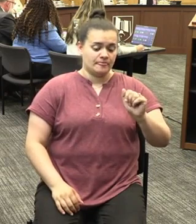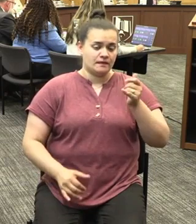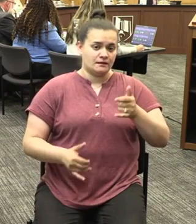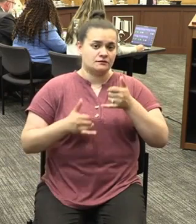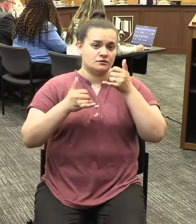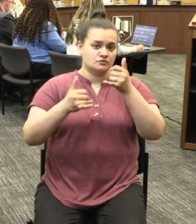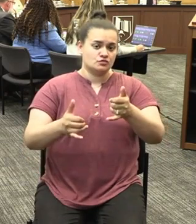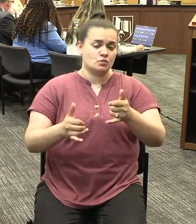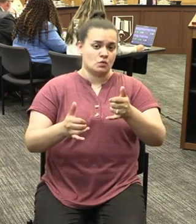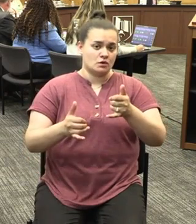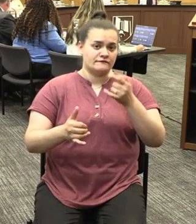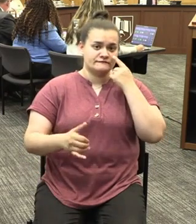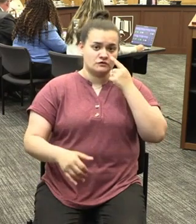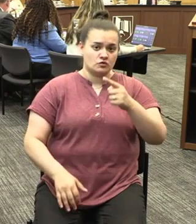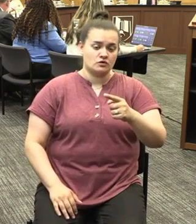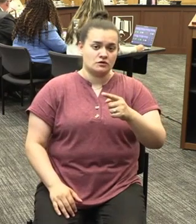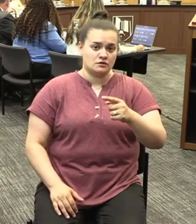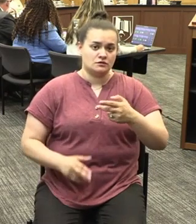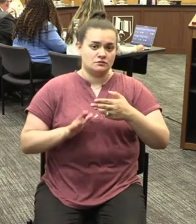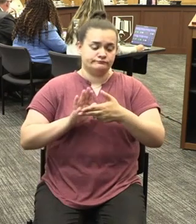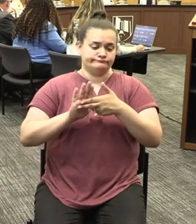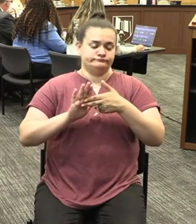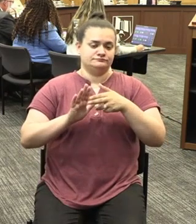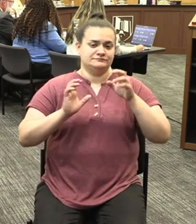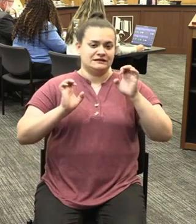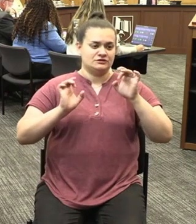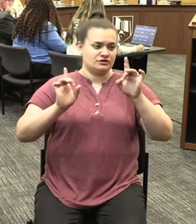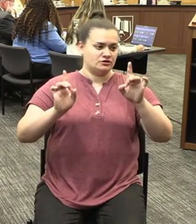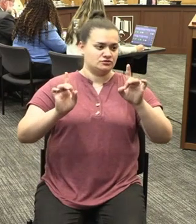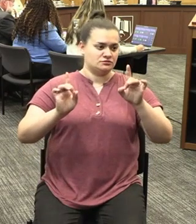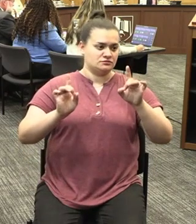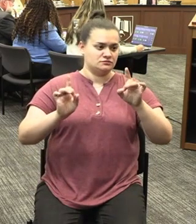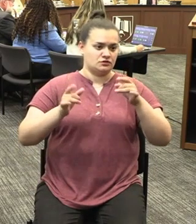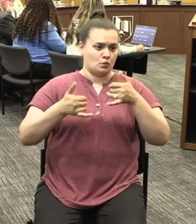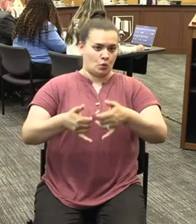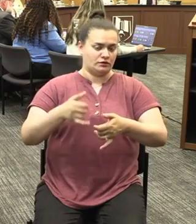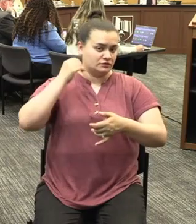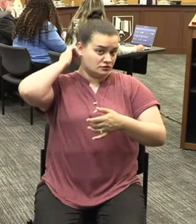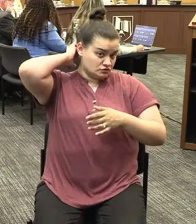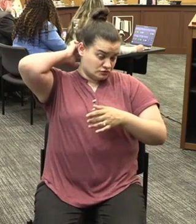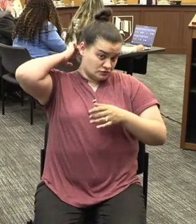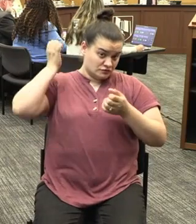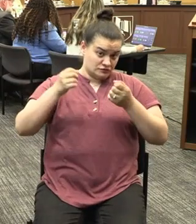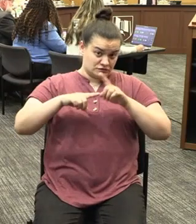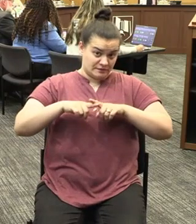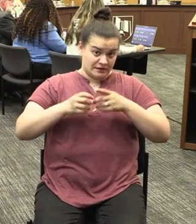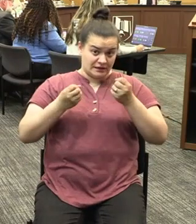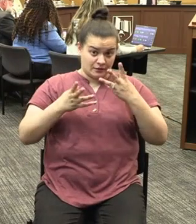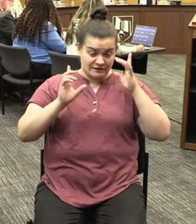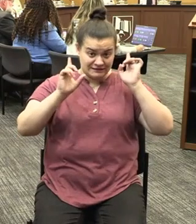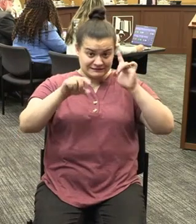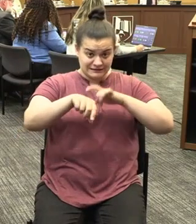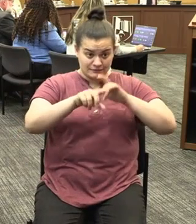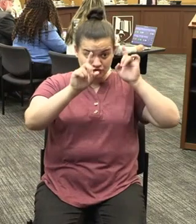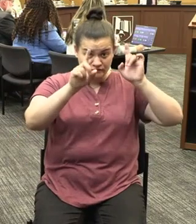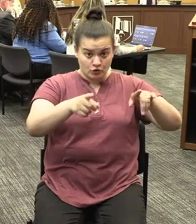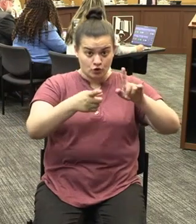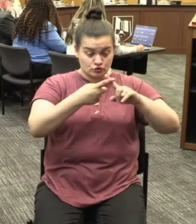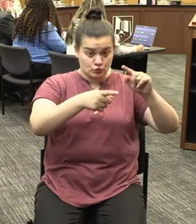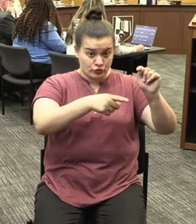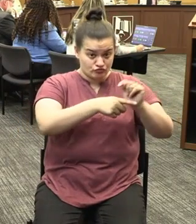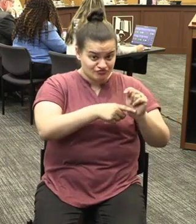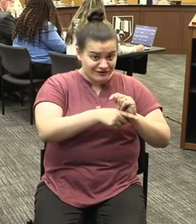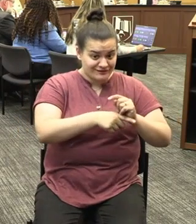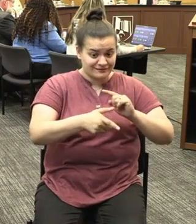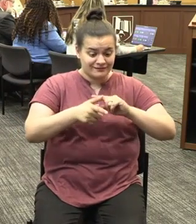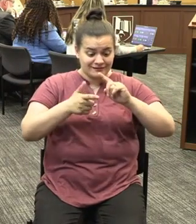they give out for, they call it Education Award. So depending on how many times you've gone to the training and